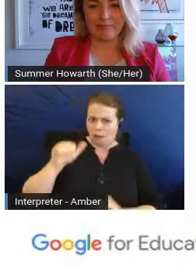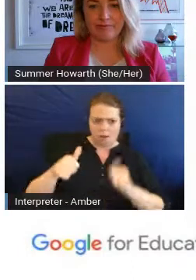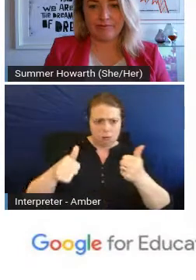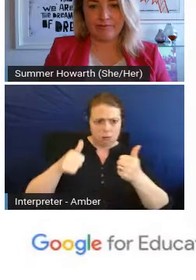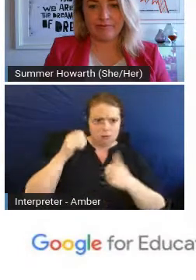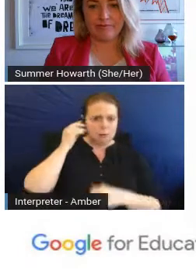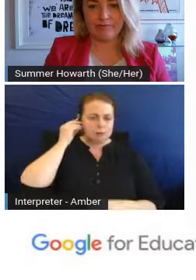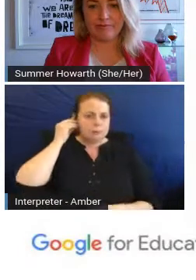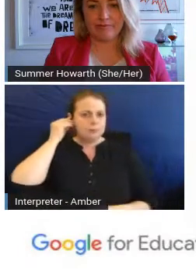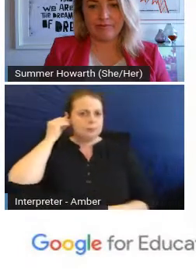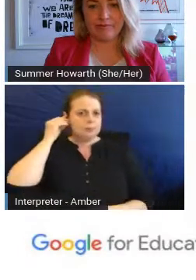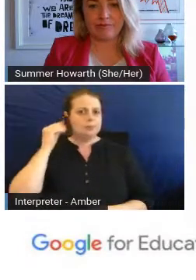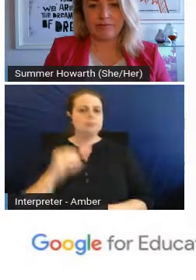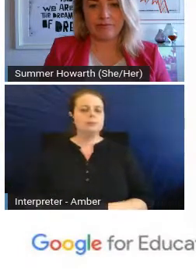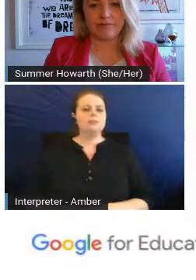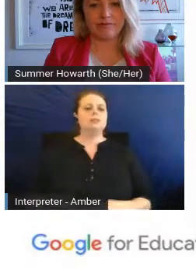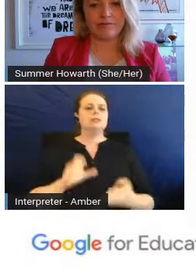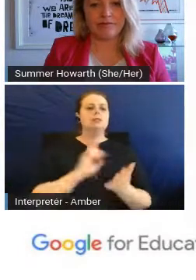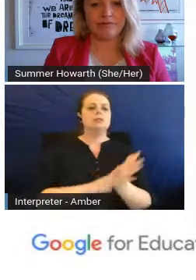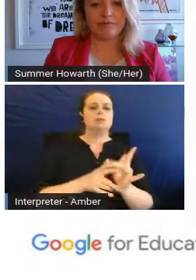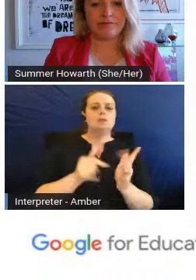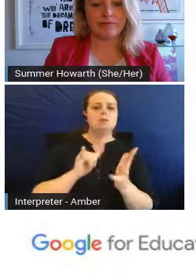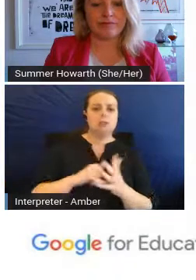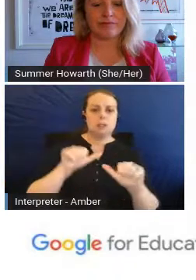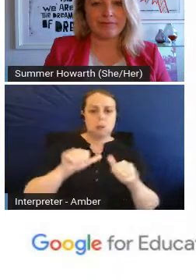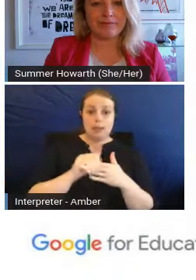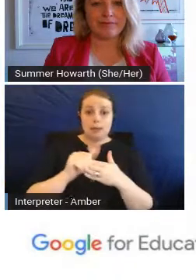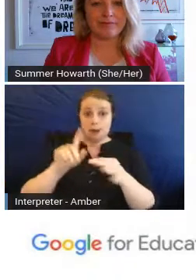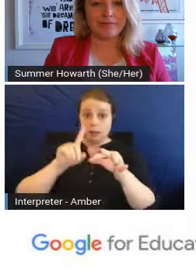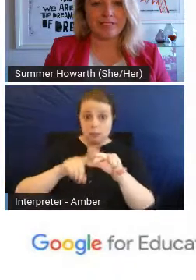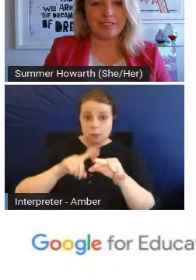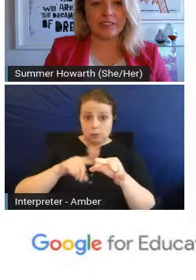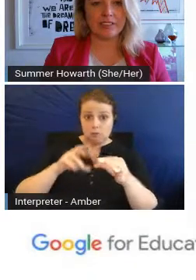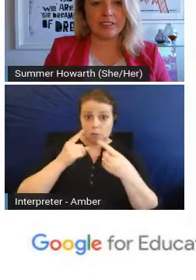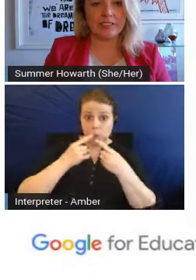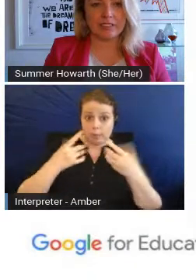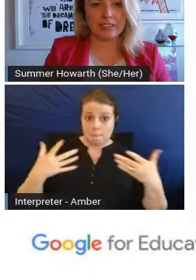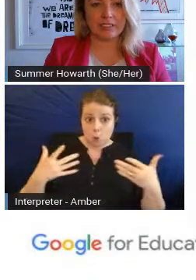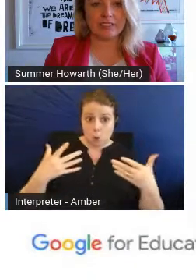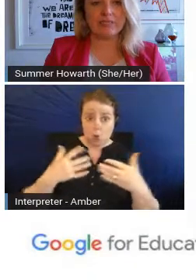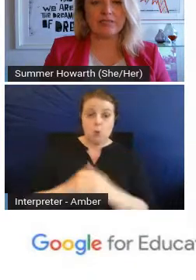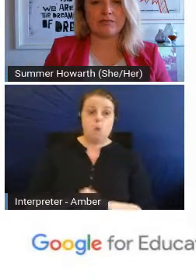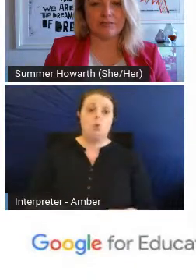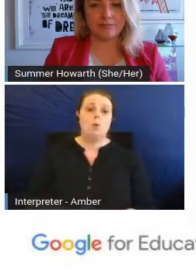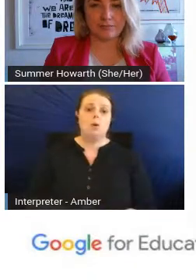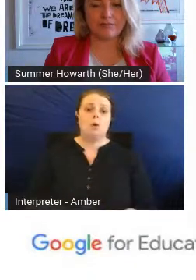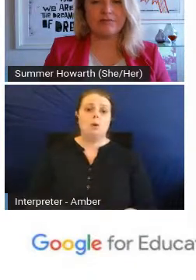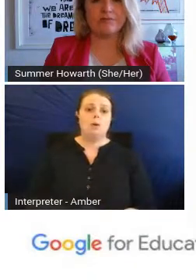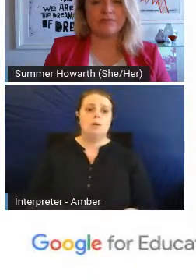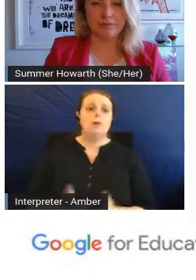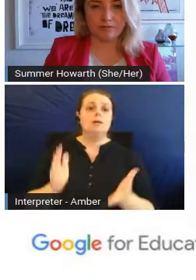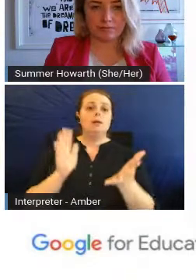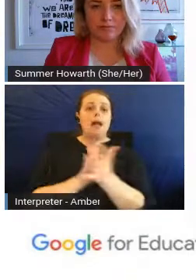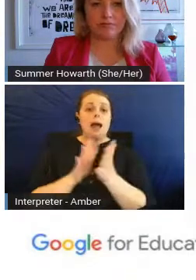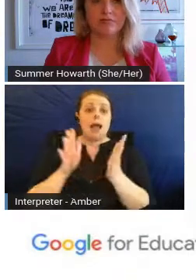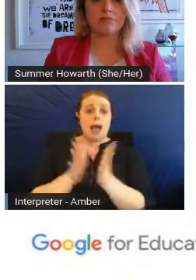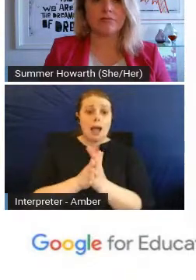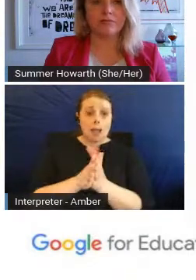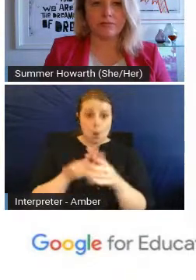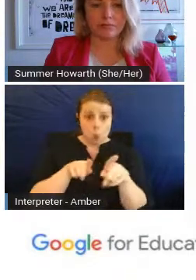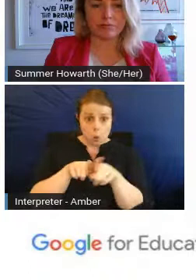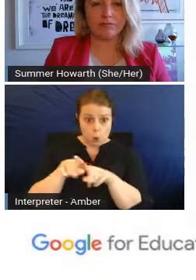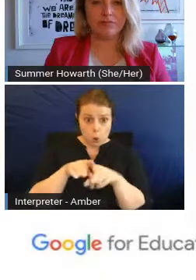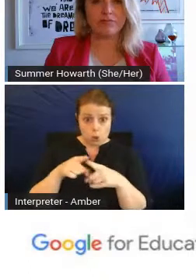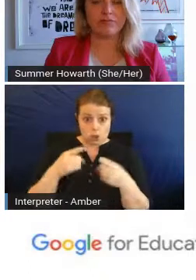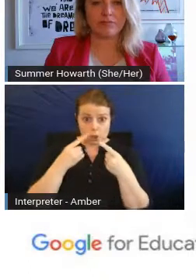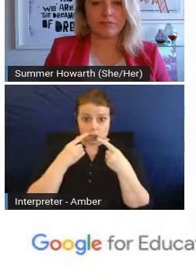good. Okay, guiding questions for demonstration or demo is how are learners going to demonstrate what they've